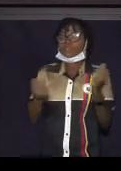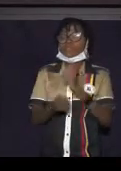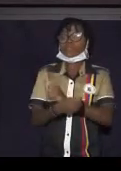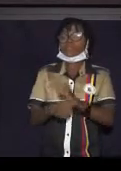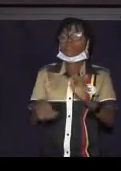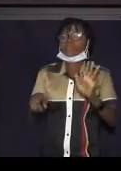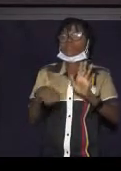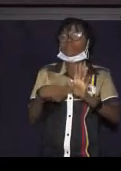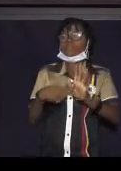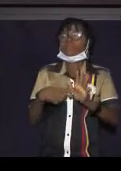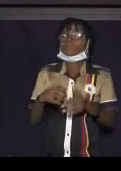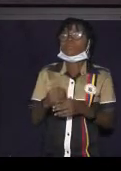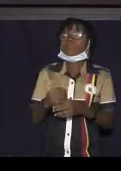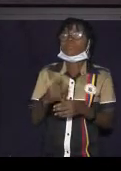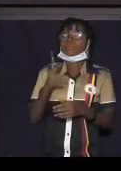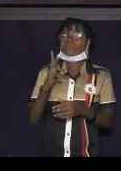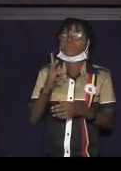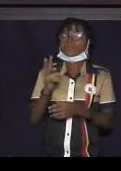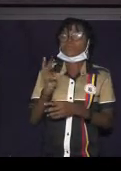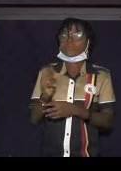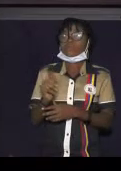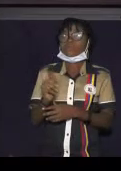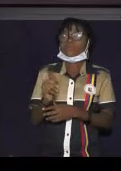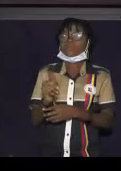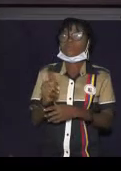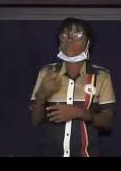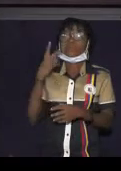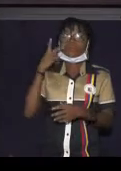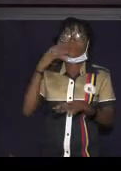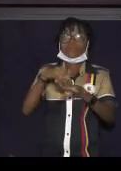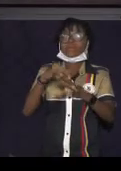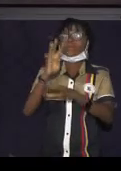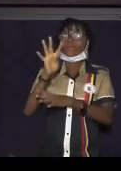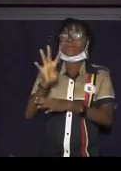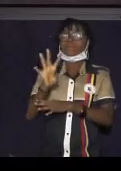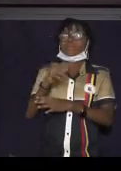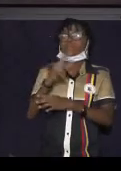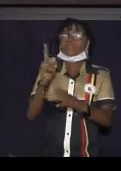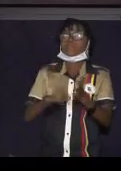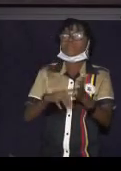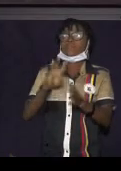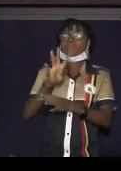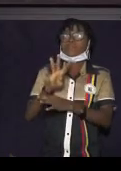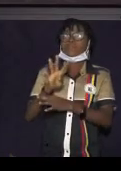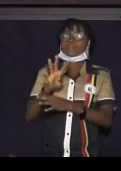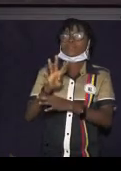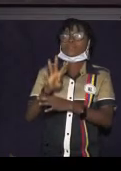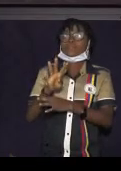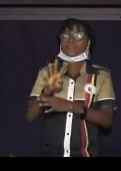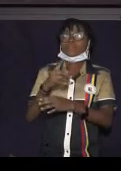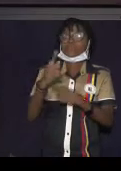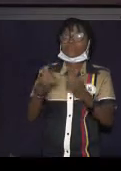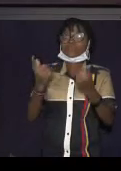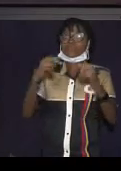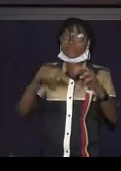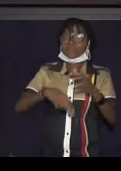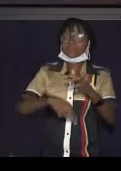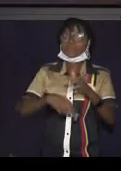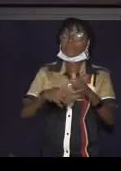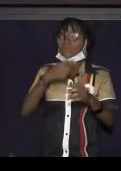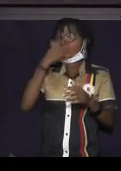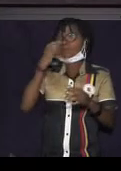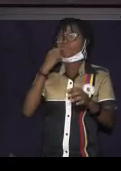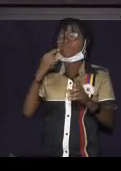why we have negative 3m. Now, look at 4. This 4 is still going to come down. It's